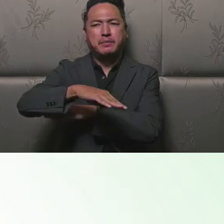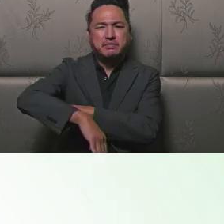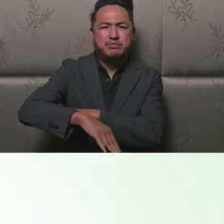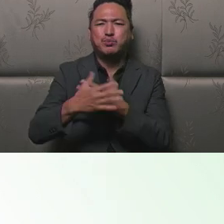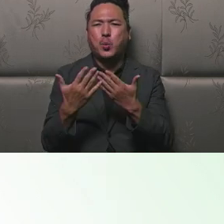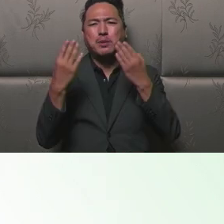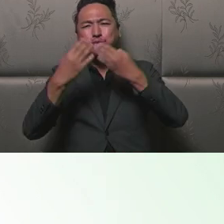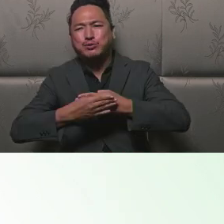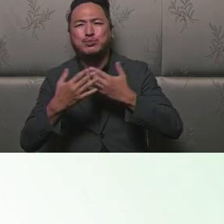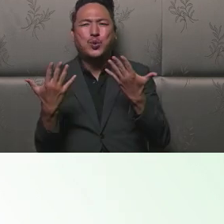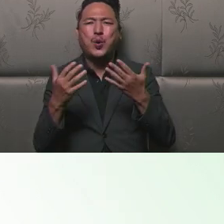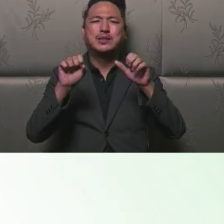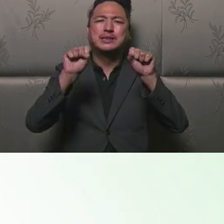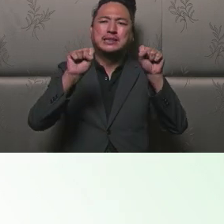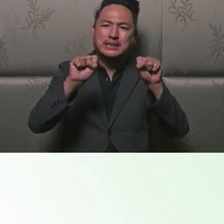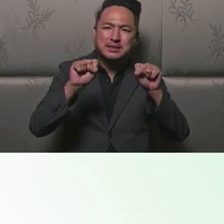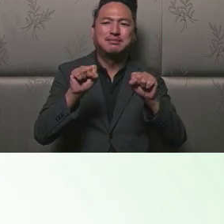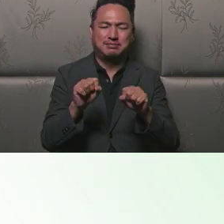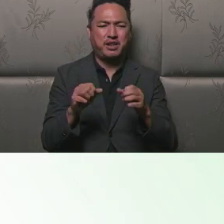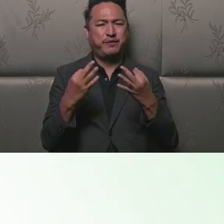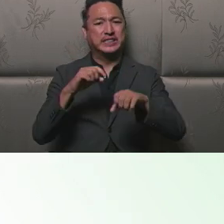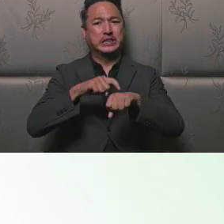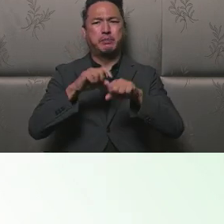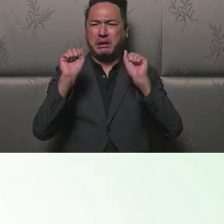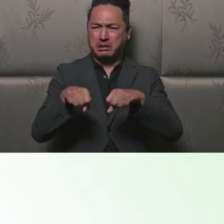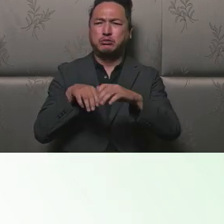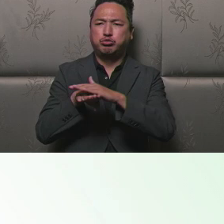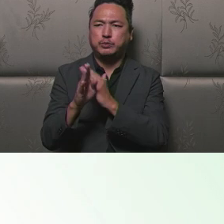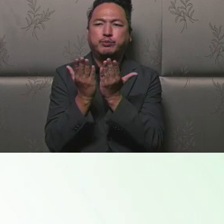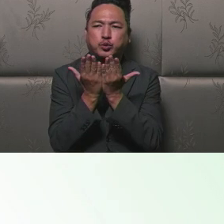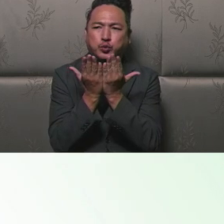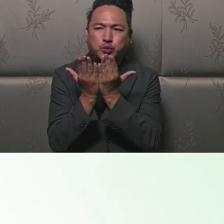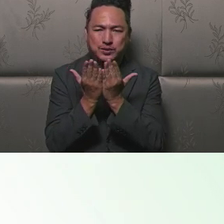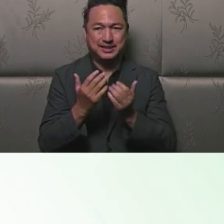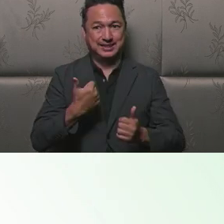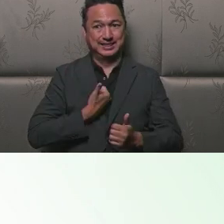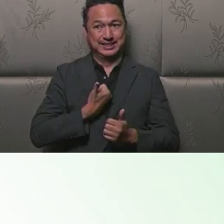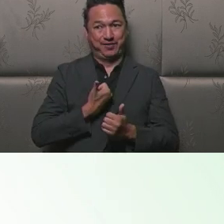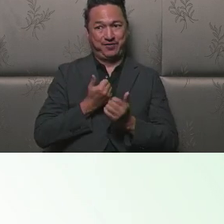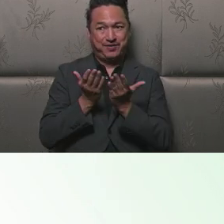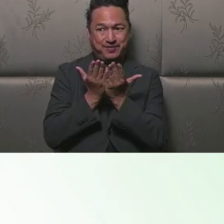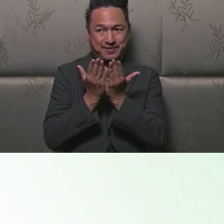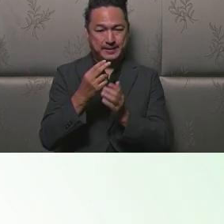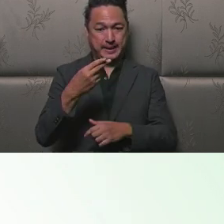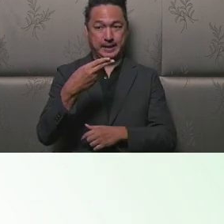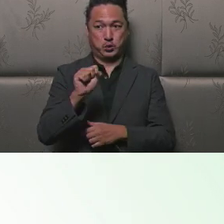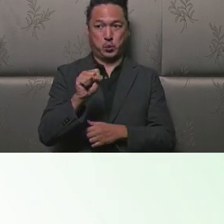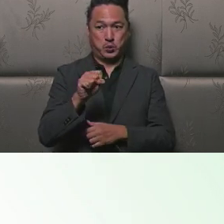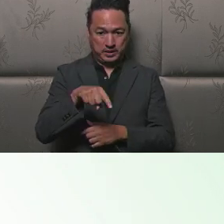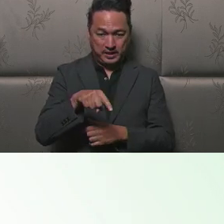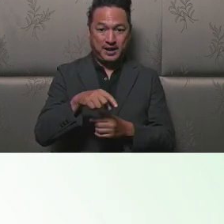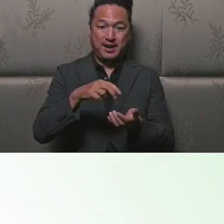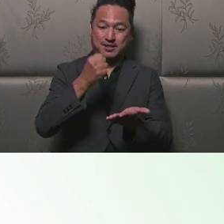that provides academic credit bank courses. Or you can also convert